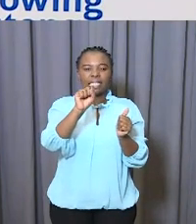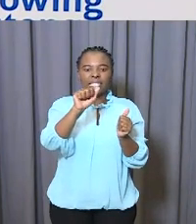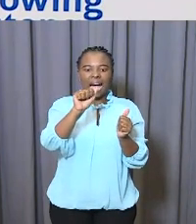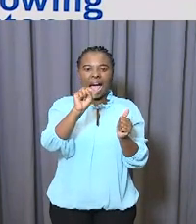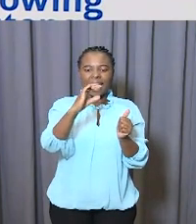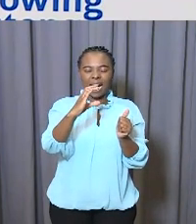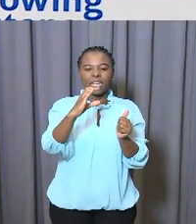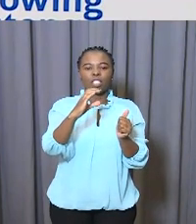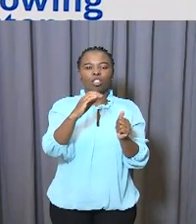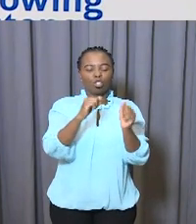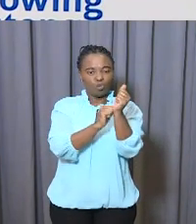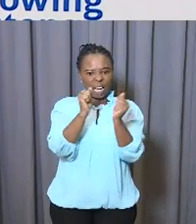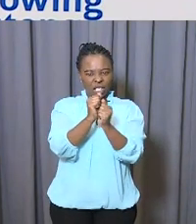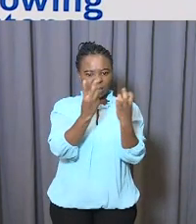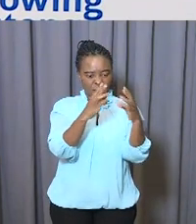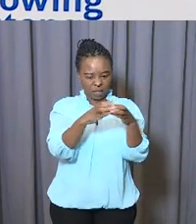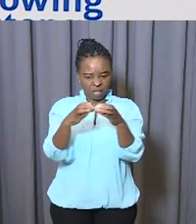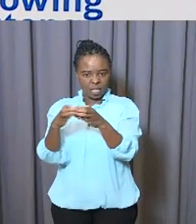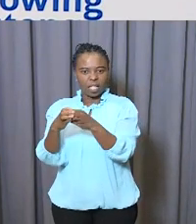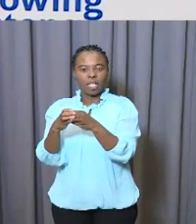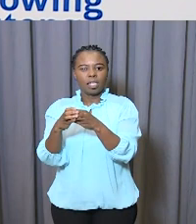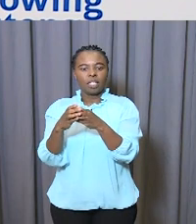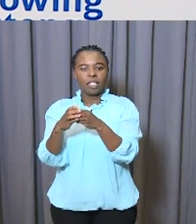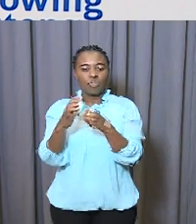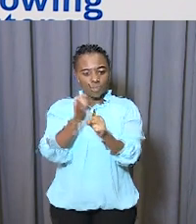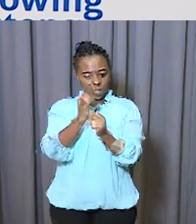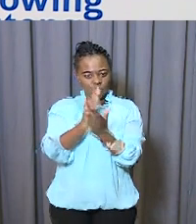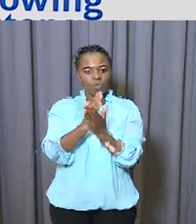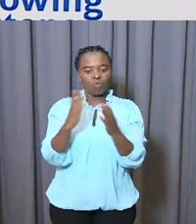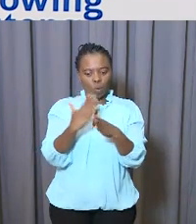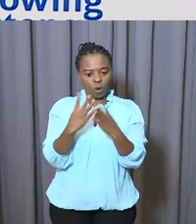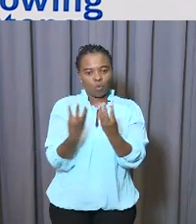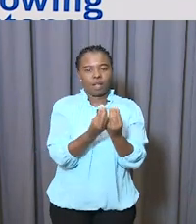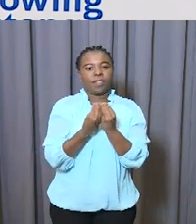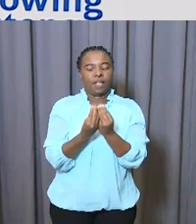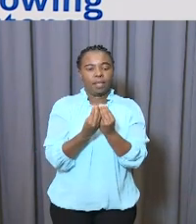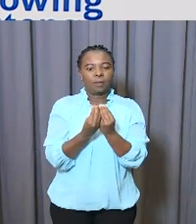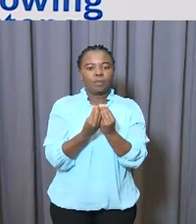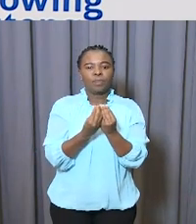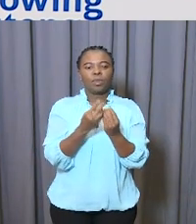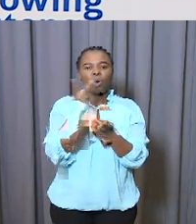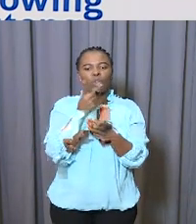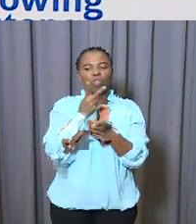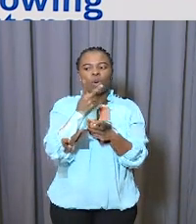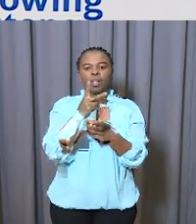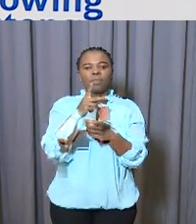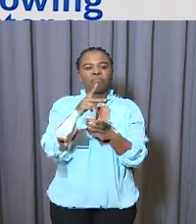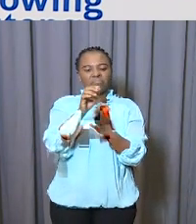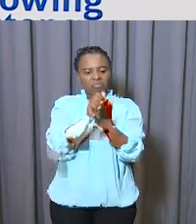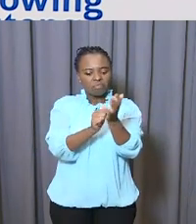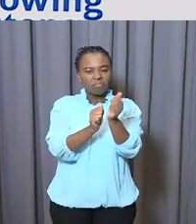which now are aimed at dealing with actually COVID. I also want to add something on the issue of PPE,